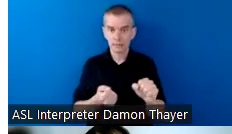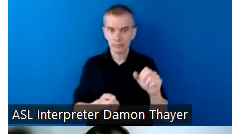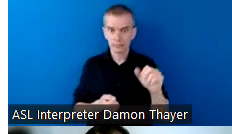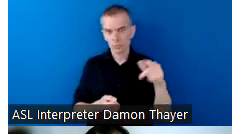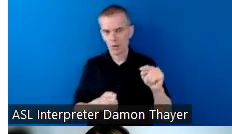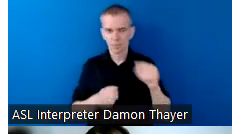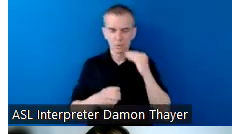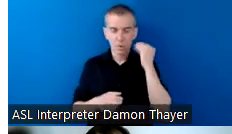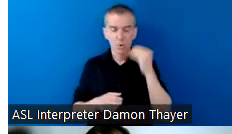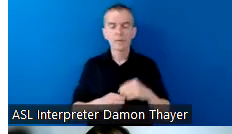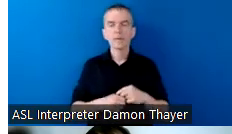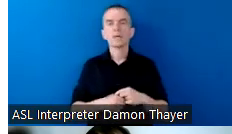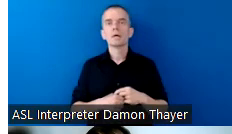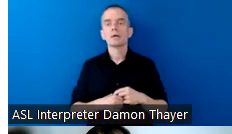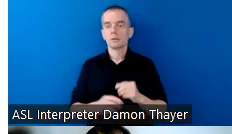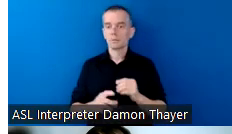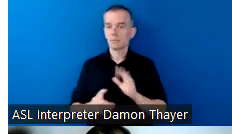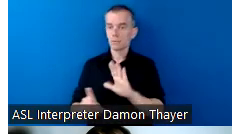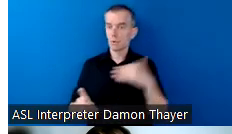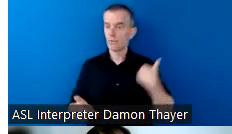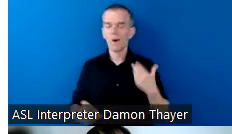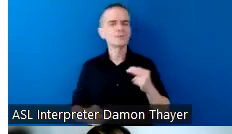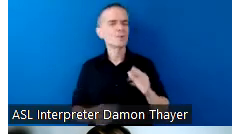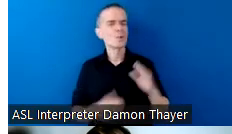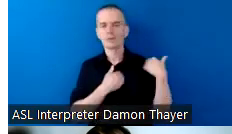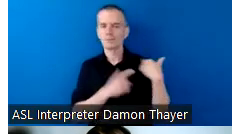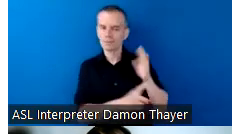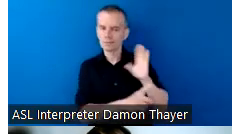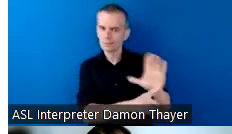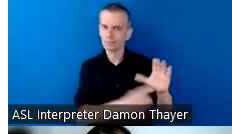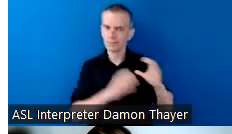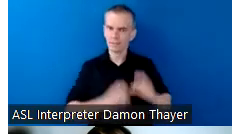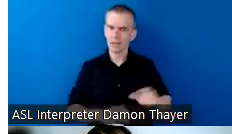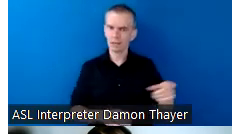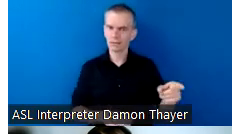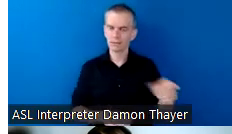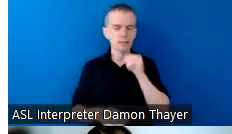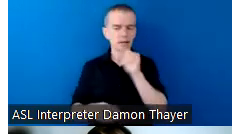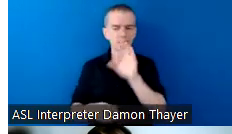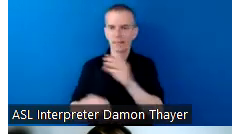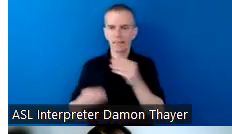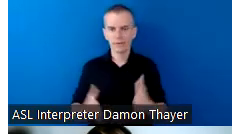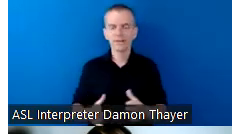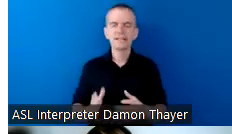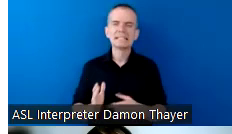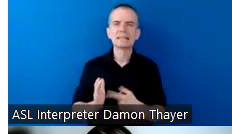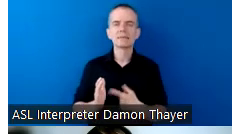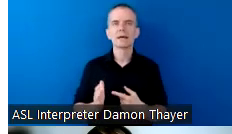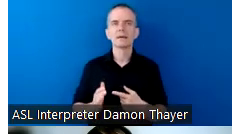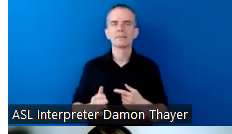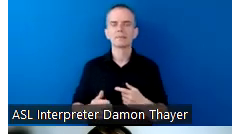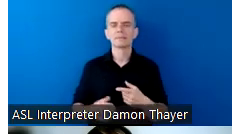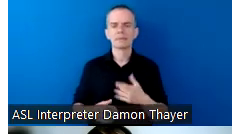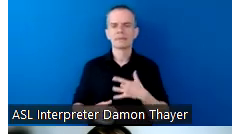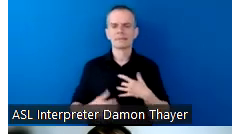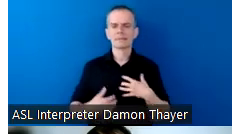the responsibility still lies with the tenant, not with the provider, which I know that can be, I think it would be a little nerve-wracking, if